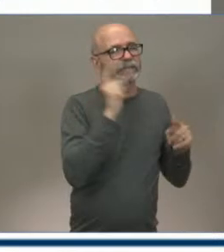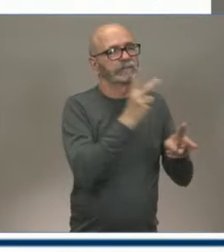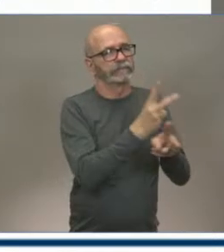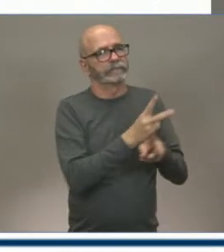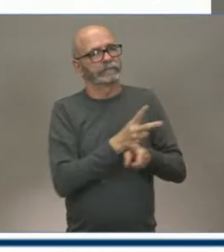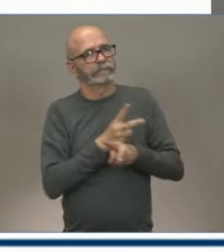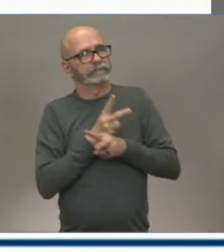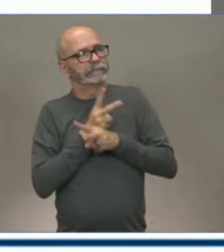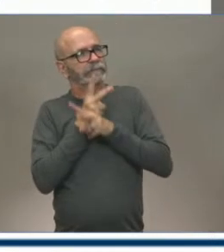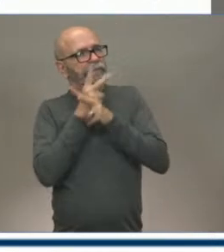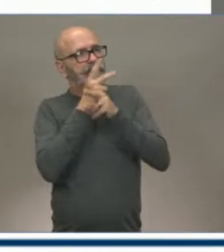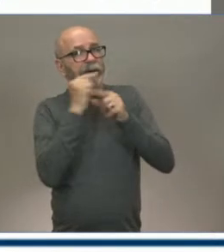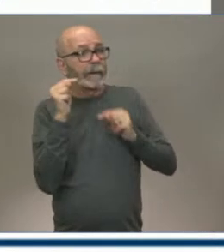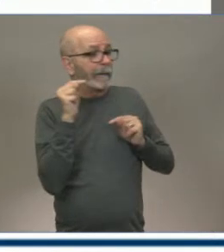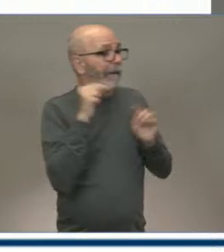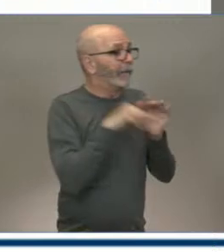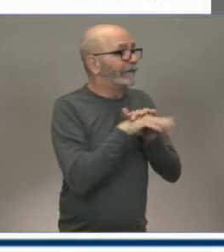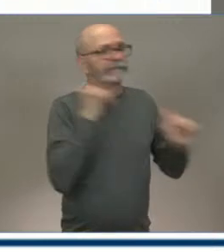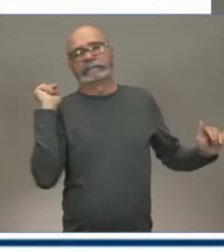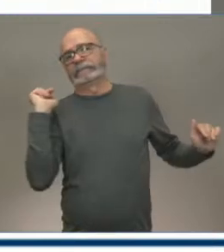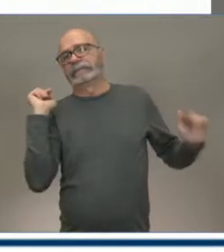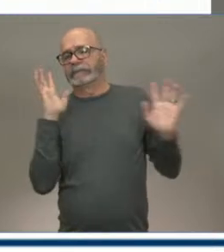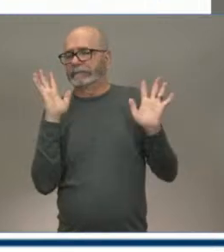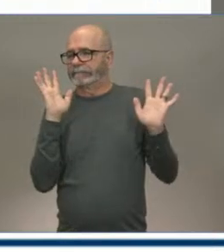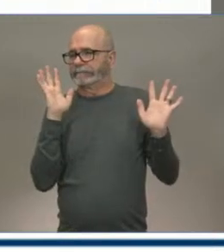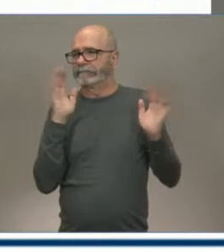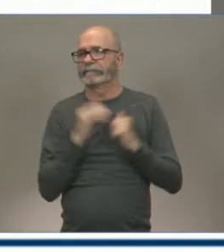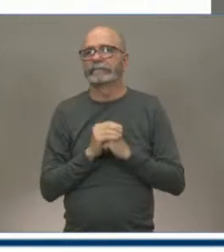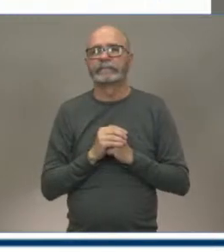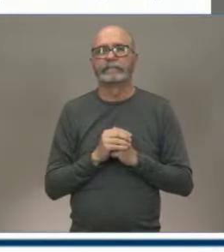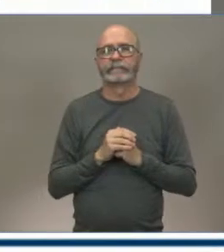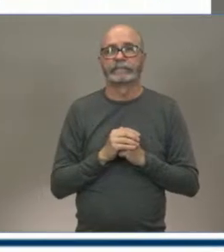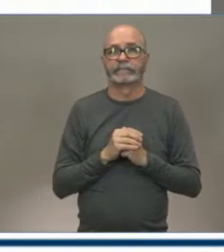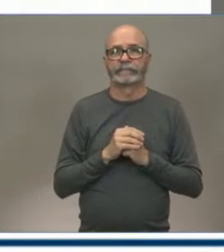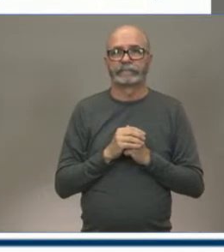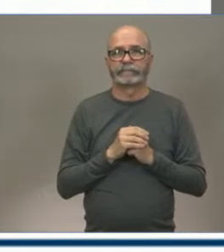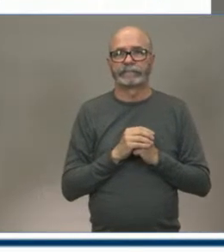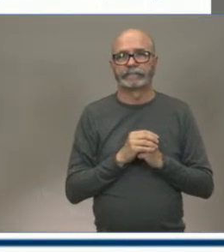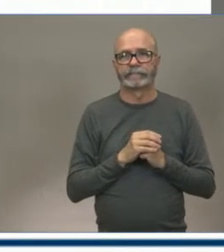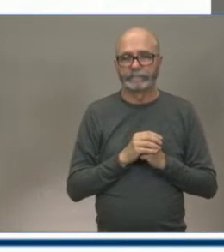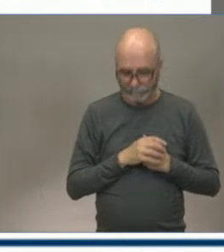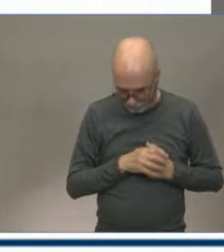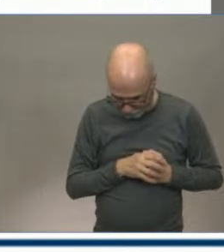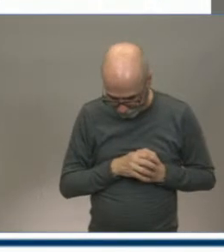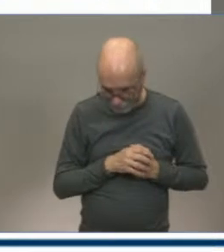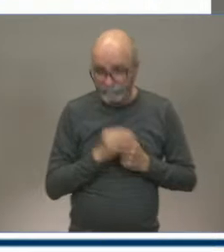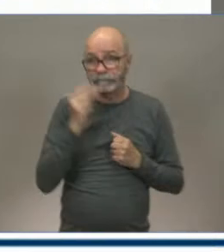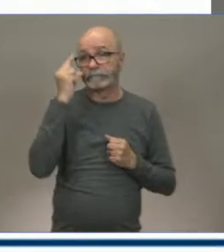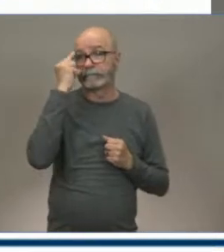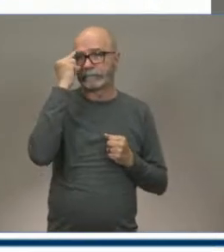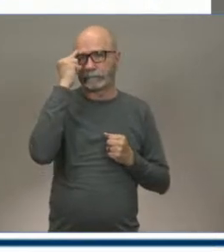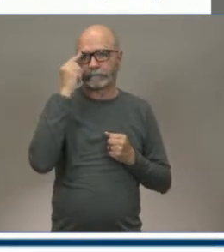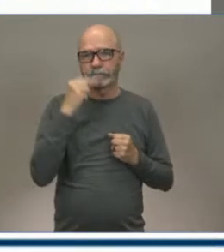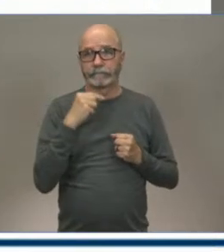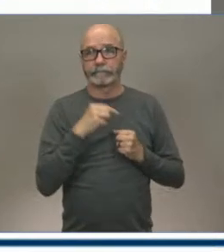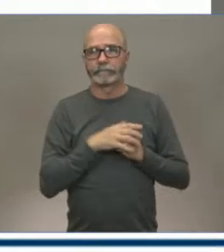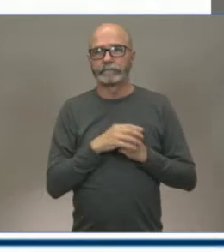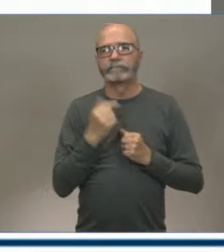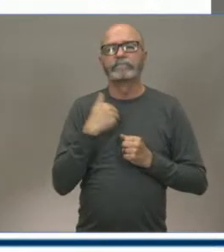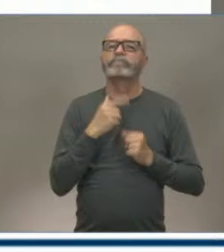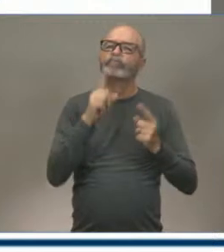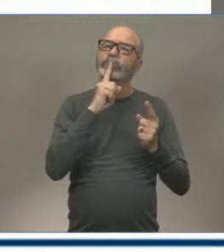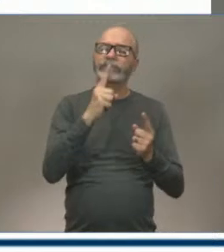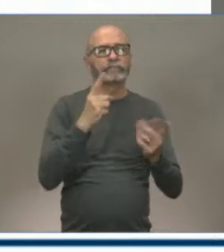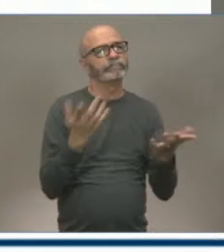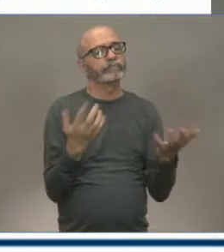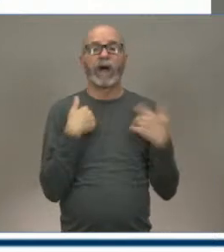allow people to be both physically and intellectually active by allowing small groups